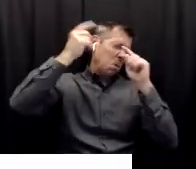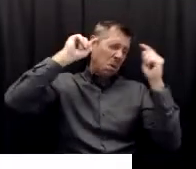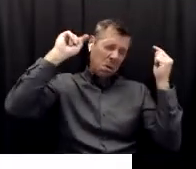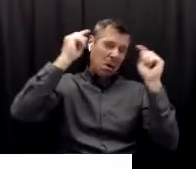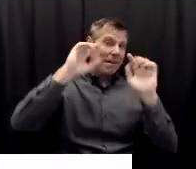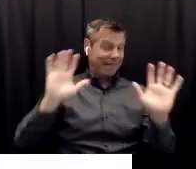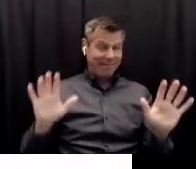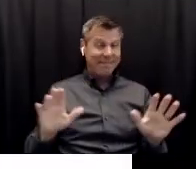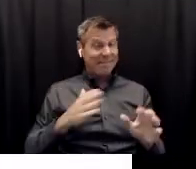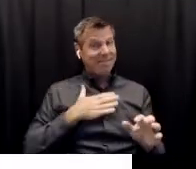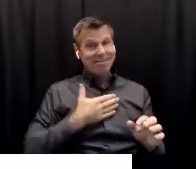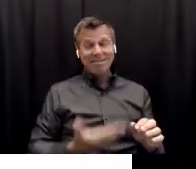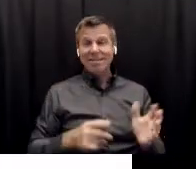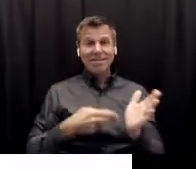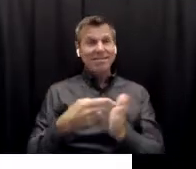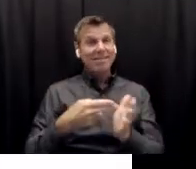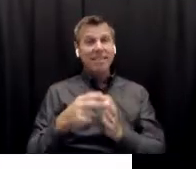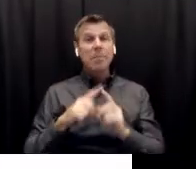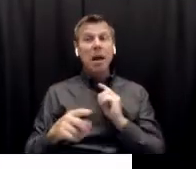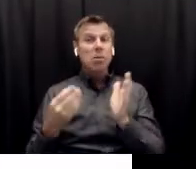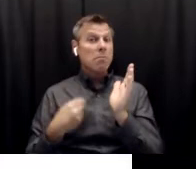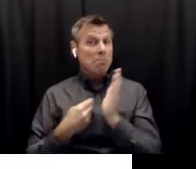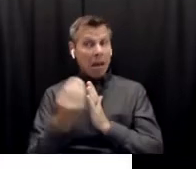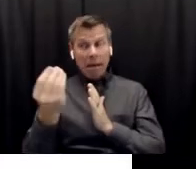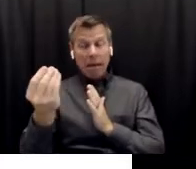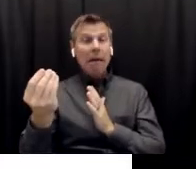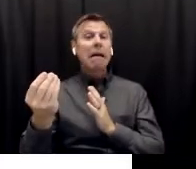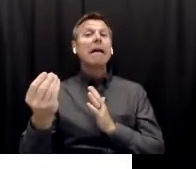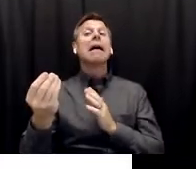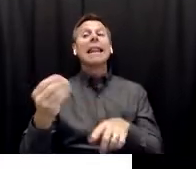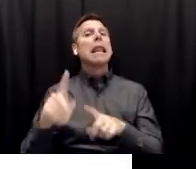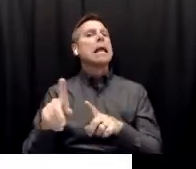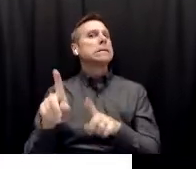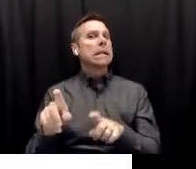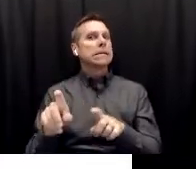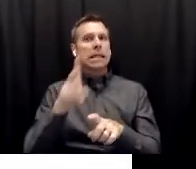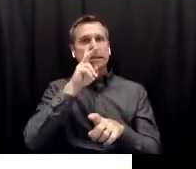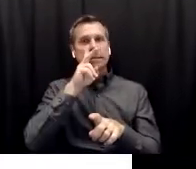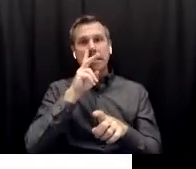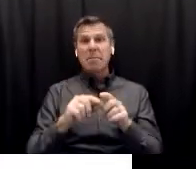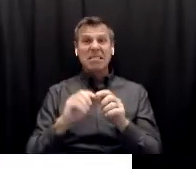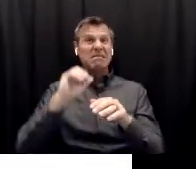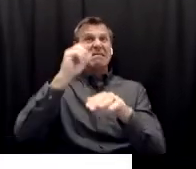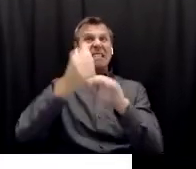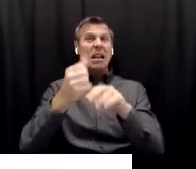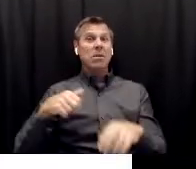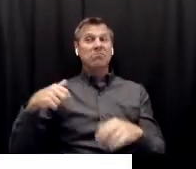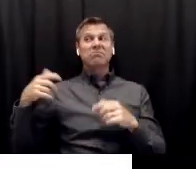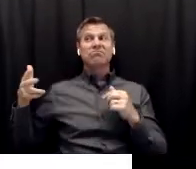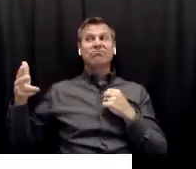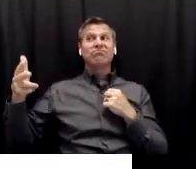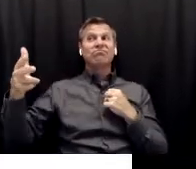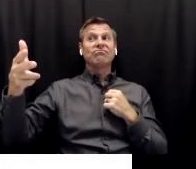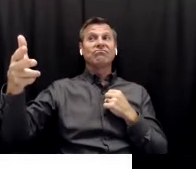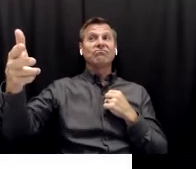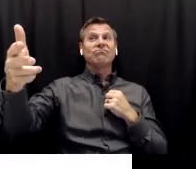you should make sure that you can actually see them for 3 miles. I never trust a manufacturer.